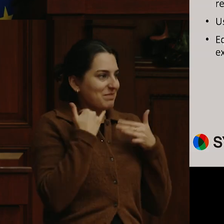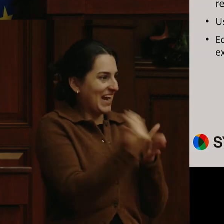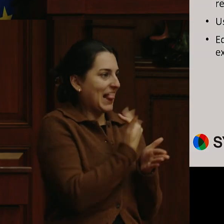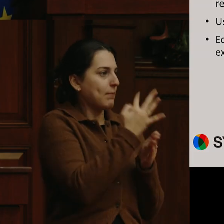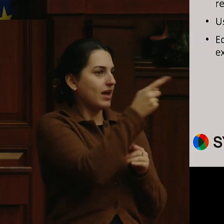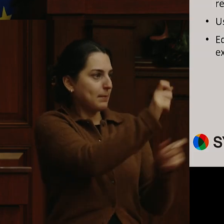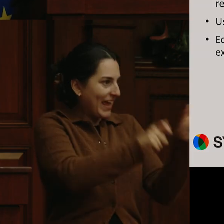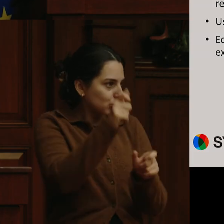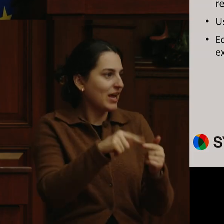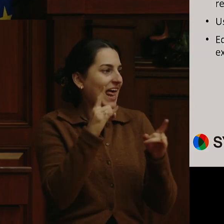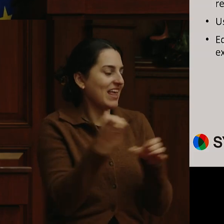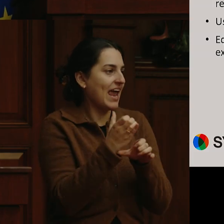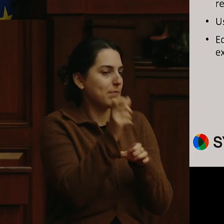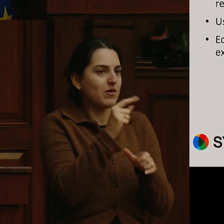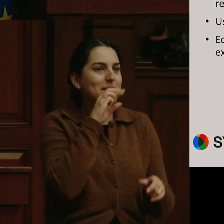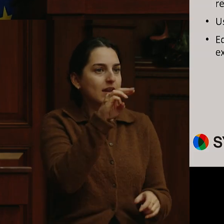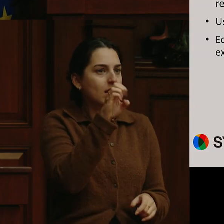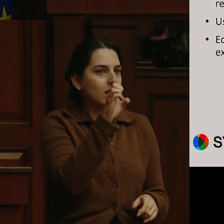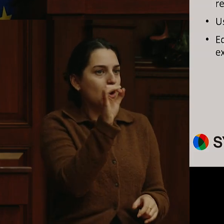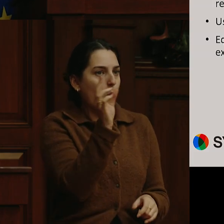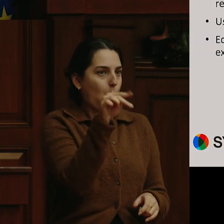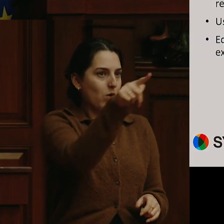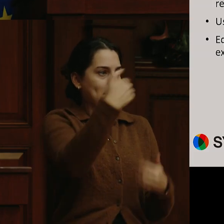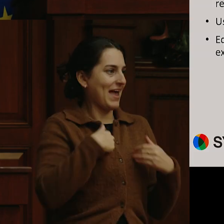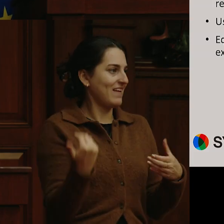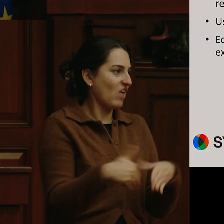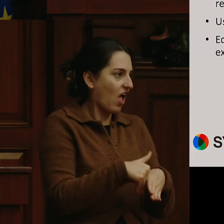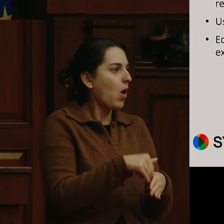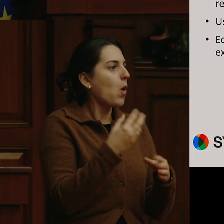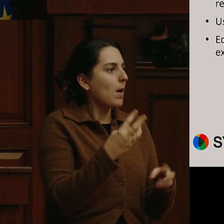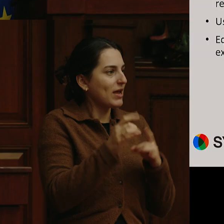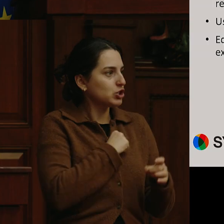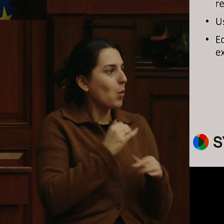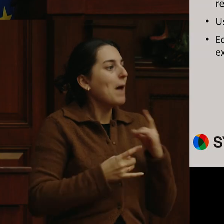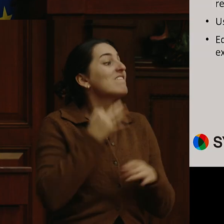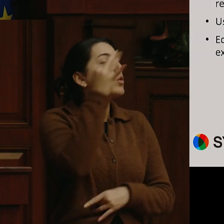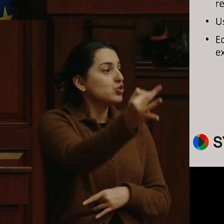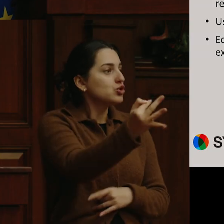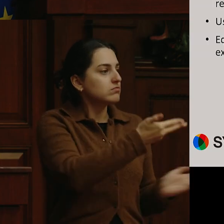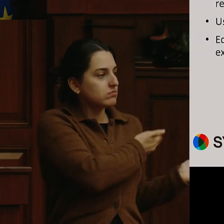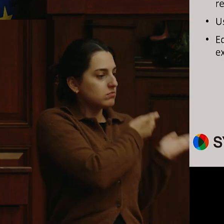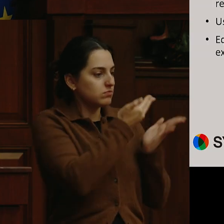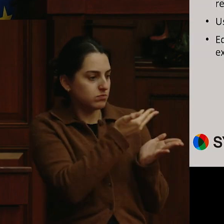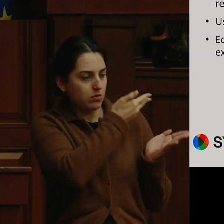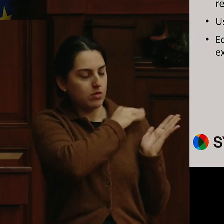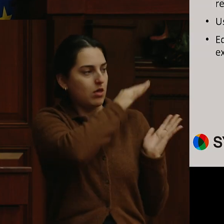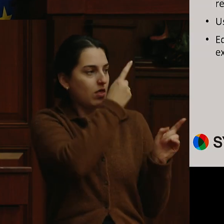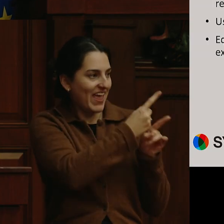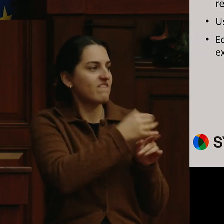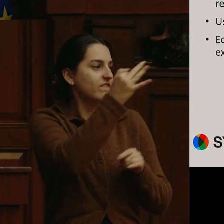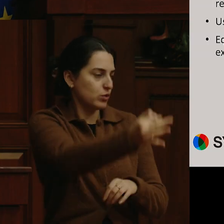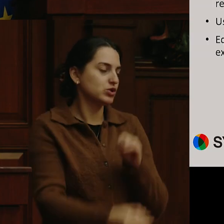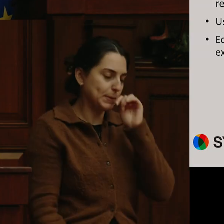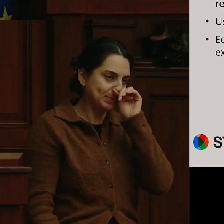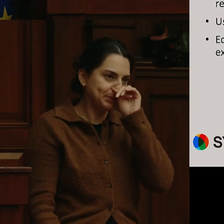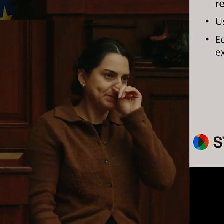professionals, having people like Owen involved, but we want to make sure what happens in the future kind of carries that forward.